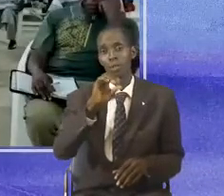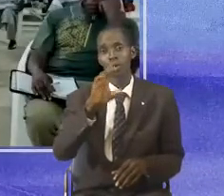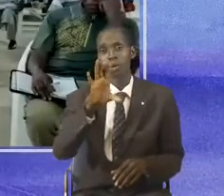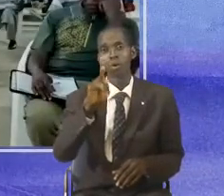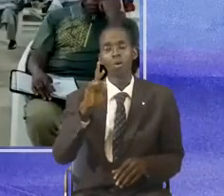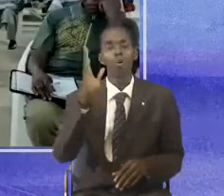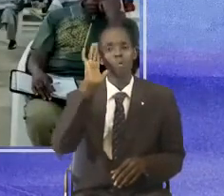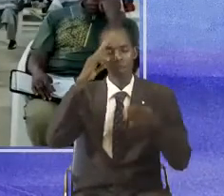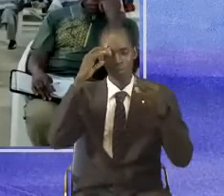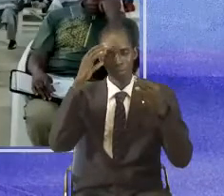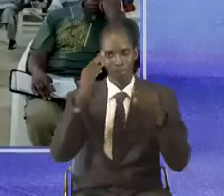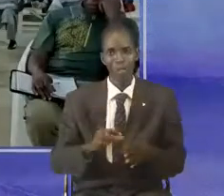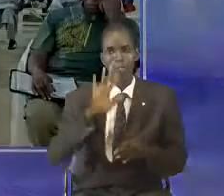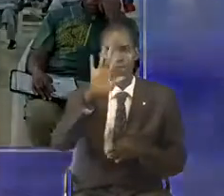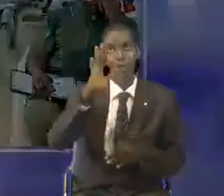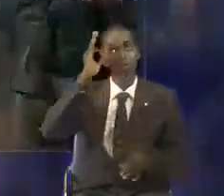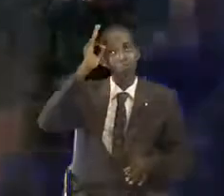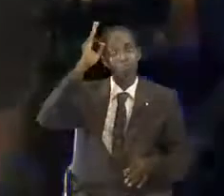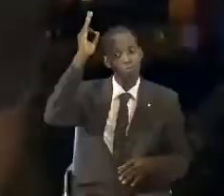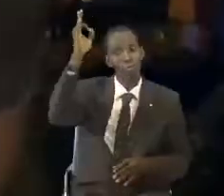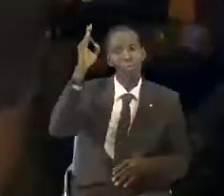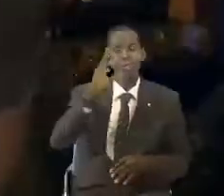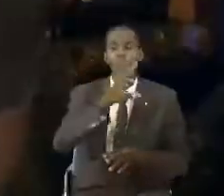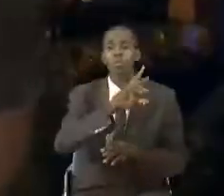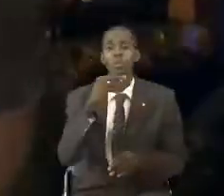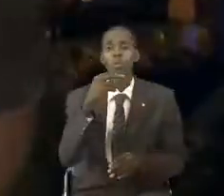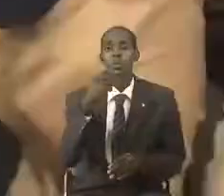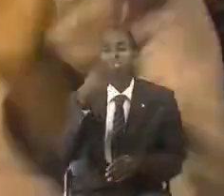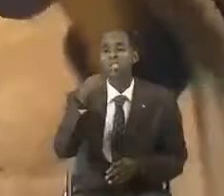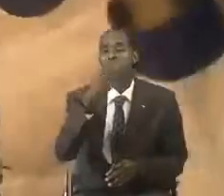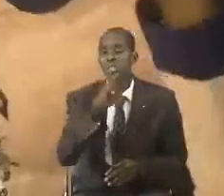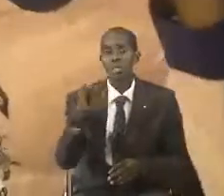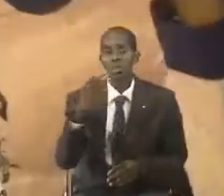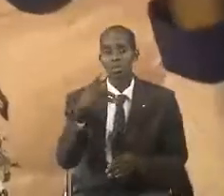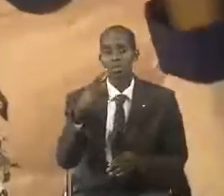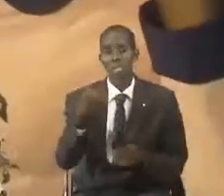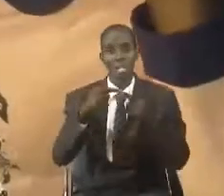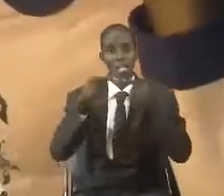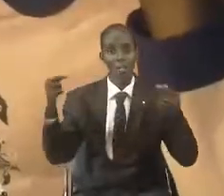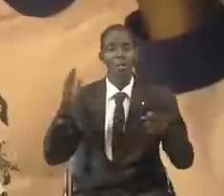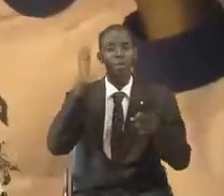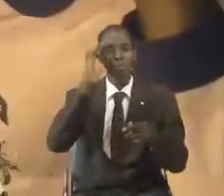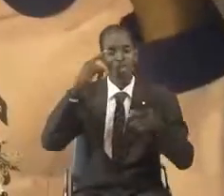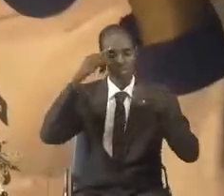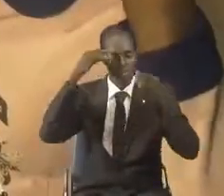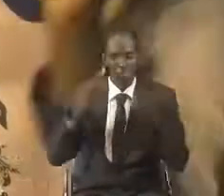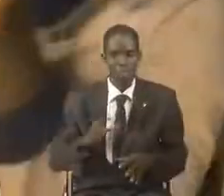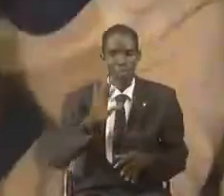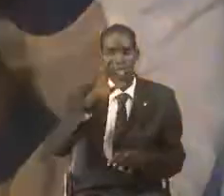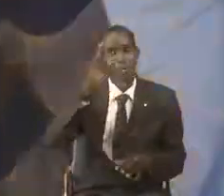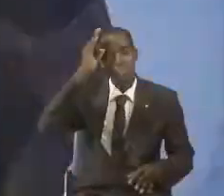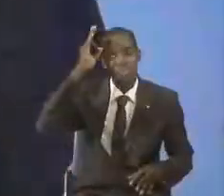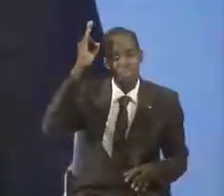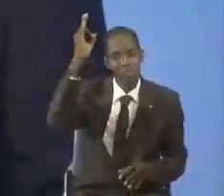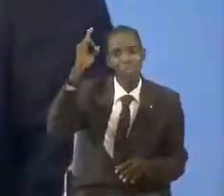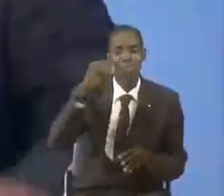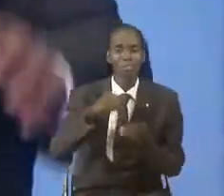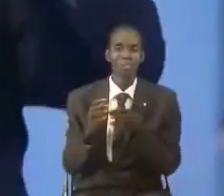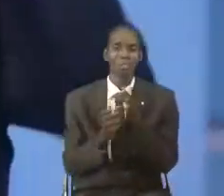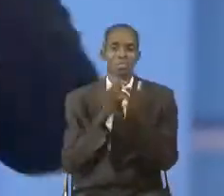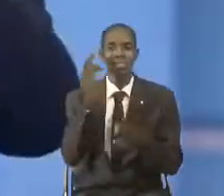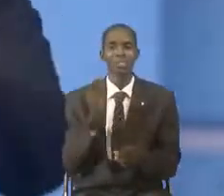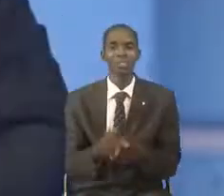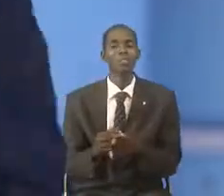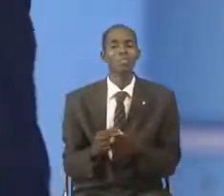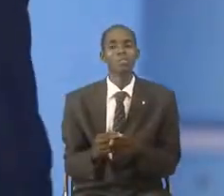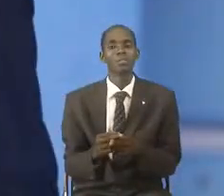No padlock will determine your destiny. No utterance of the enemy